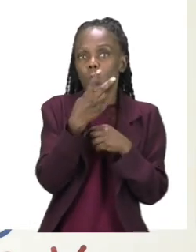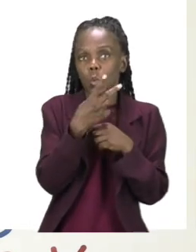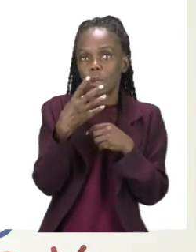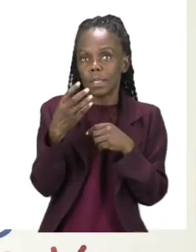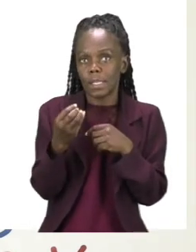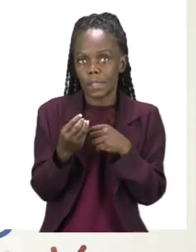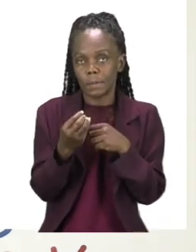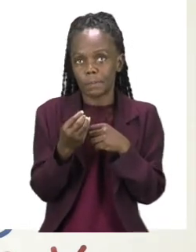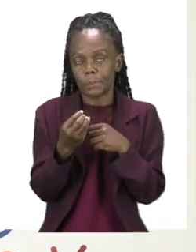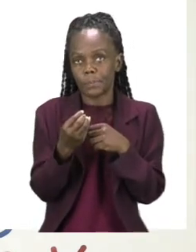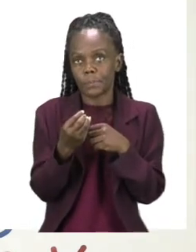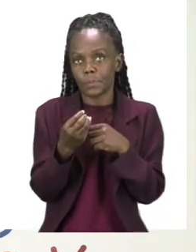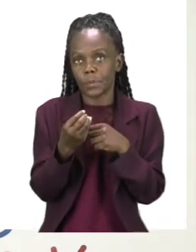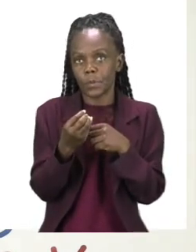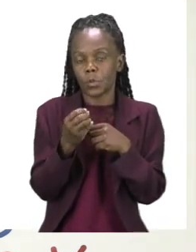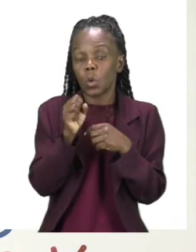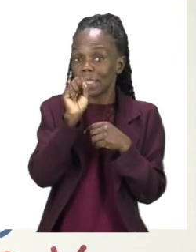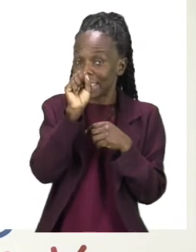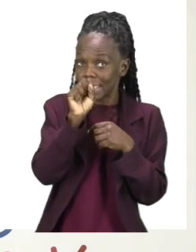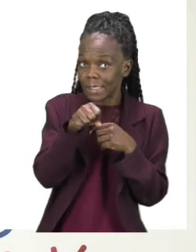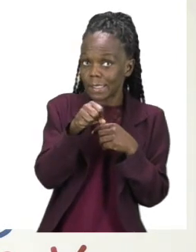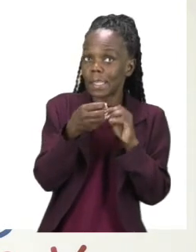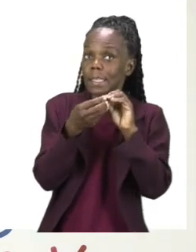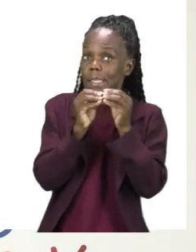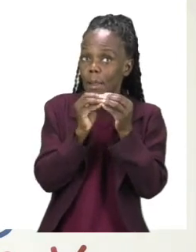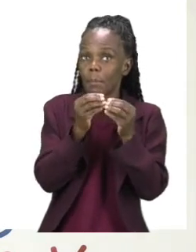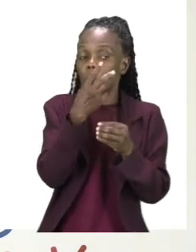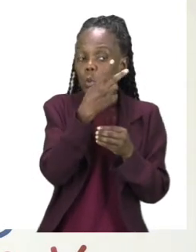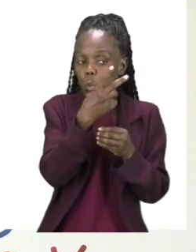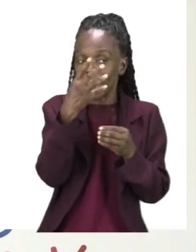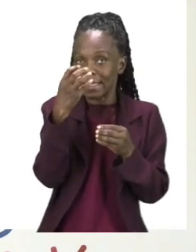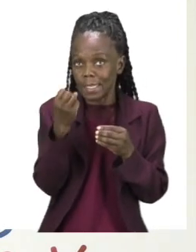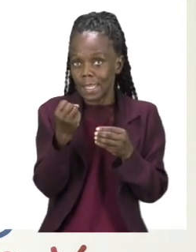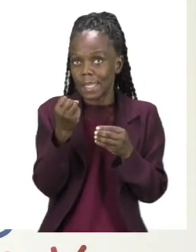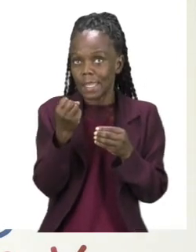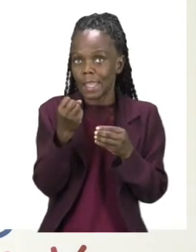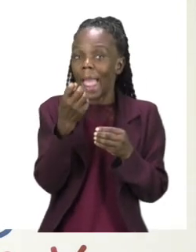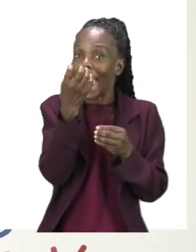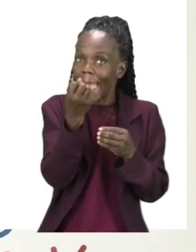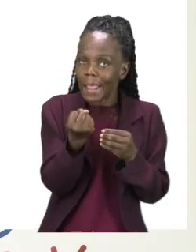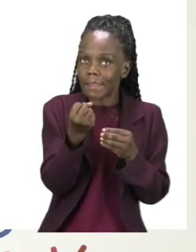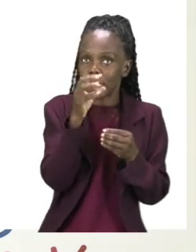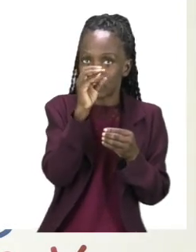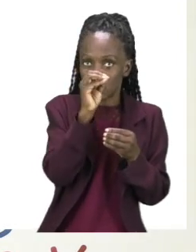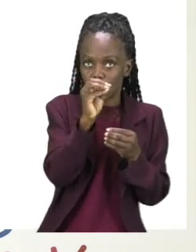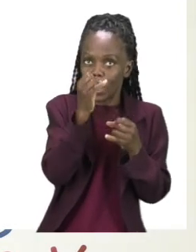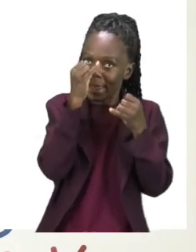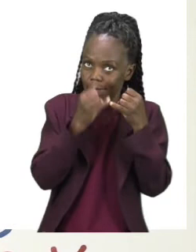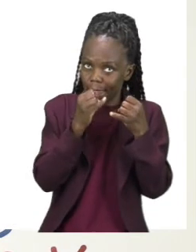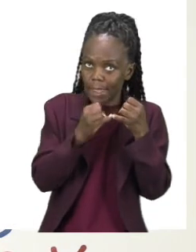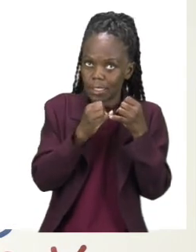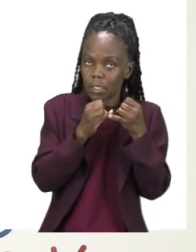is an even number because it has a 0 at the end. And